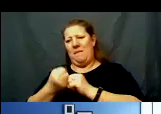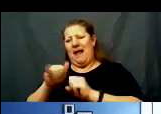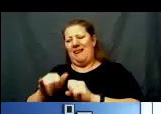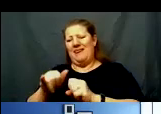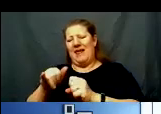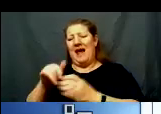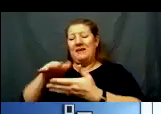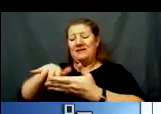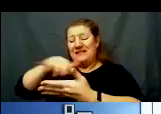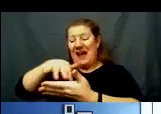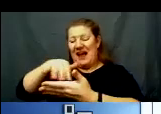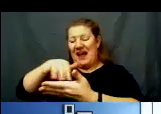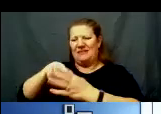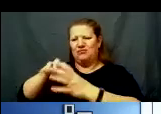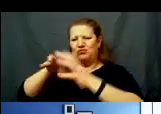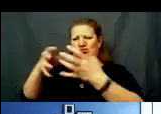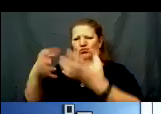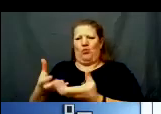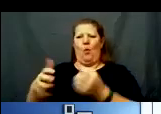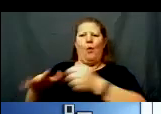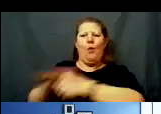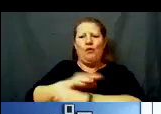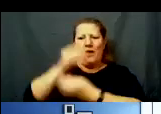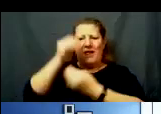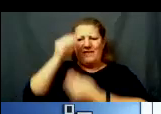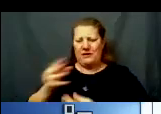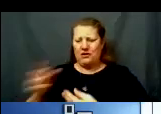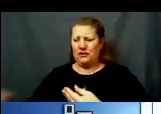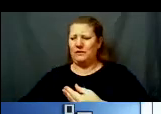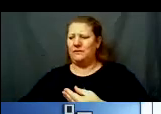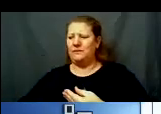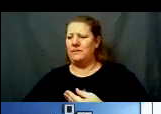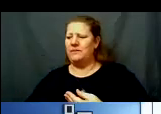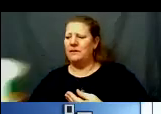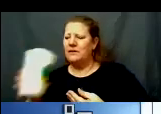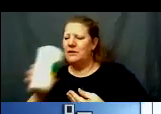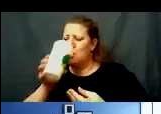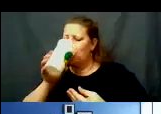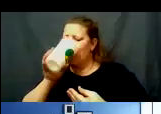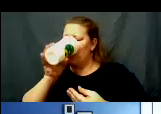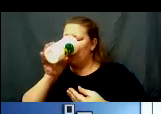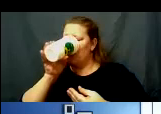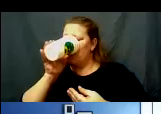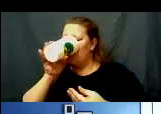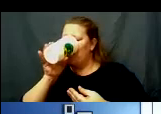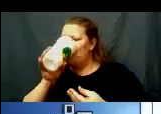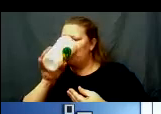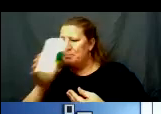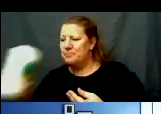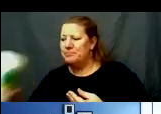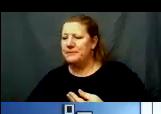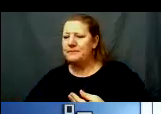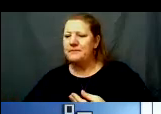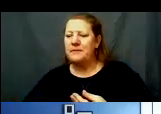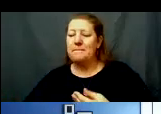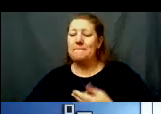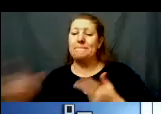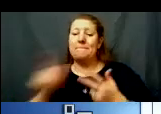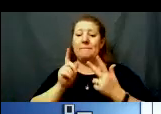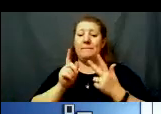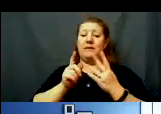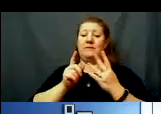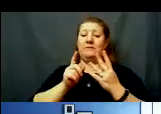comprehensive. The third pillar of critical environmental justice steps back and says, why is it that in so much of